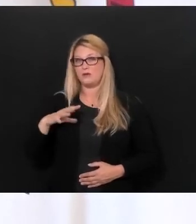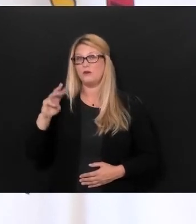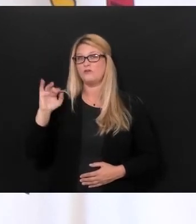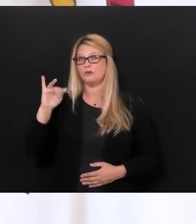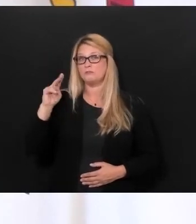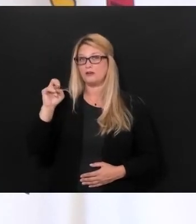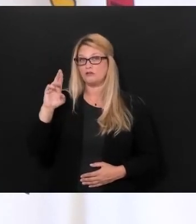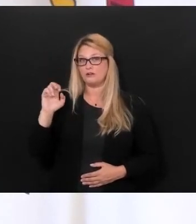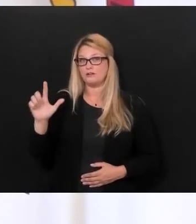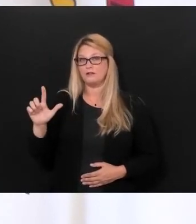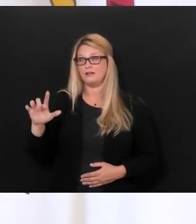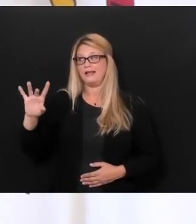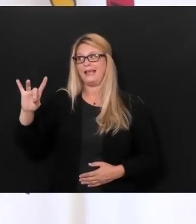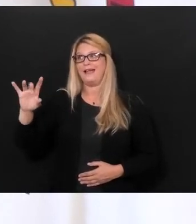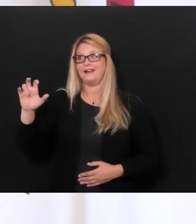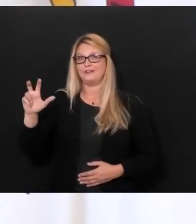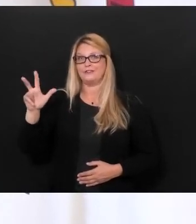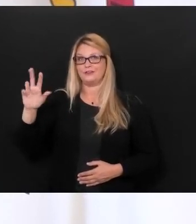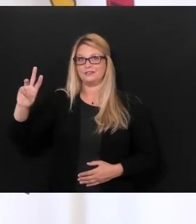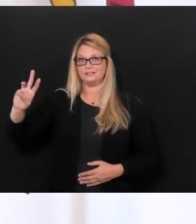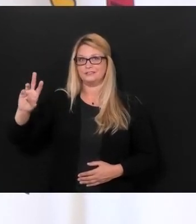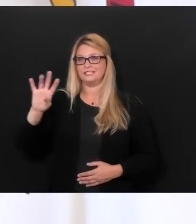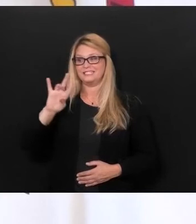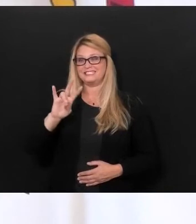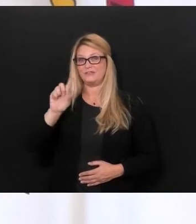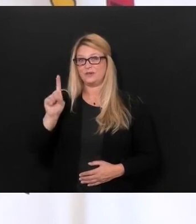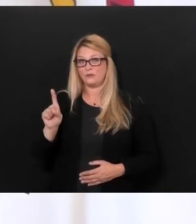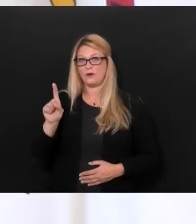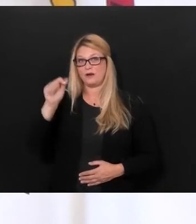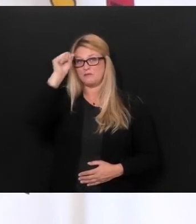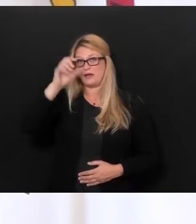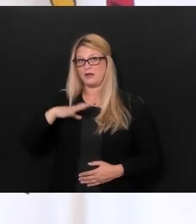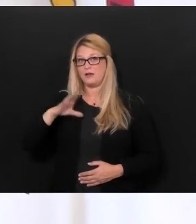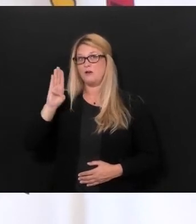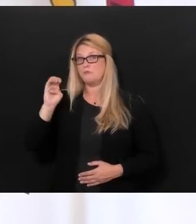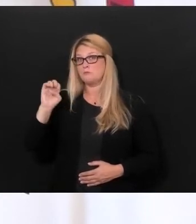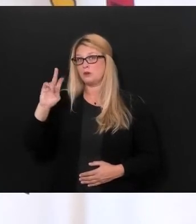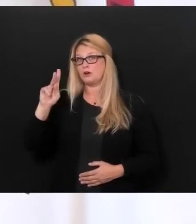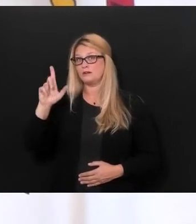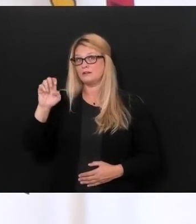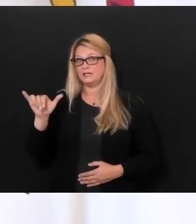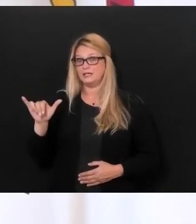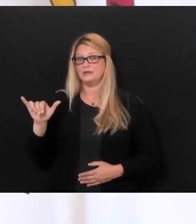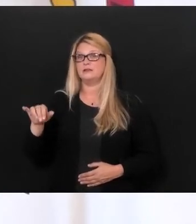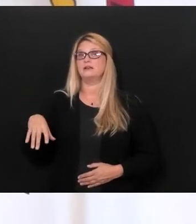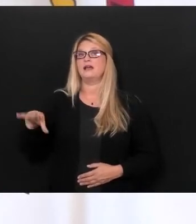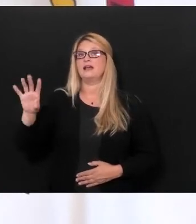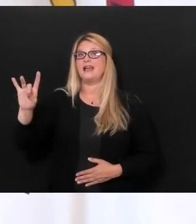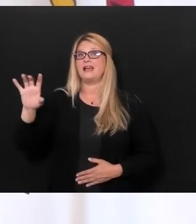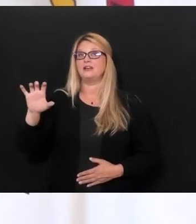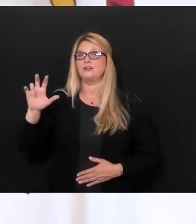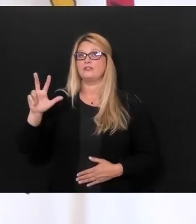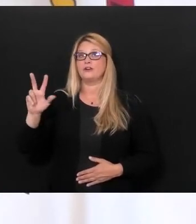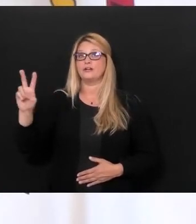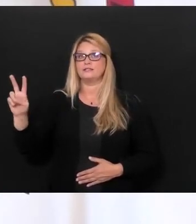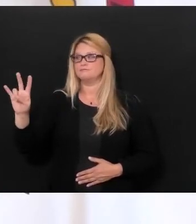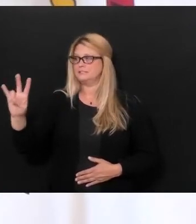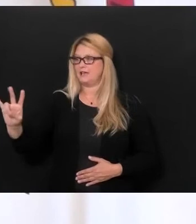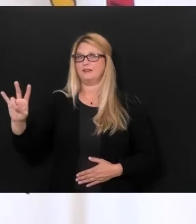County. The 836th death, a 71-year-old male from Berkeley County. The 837th death,